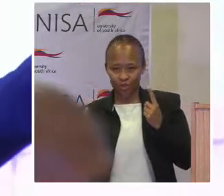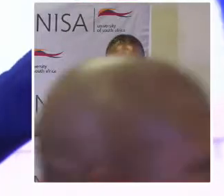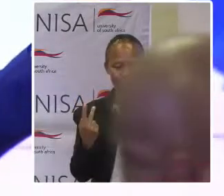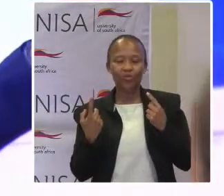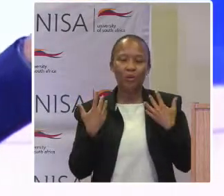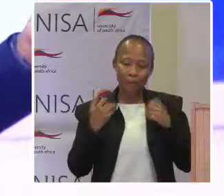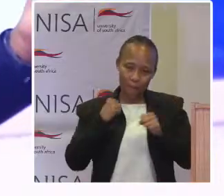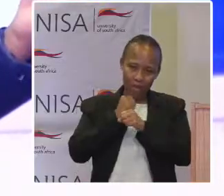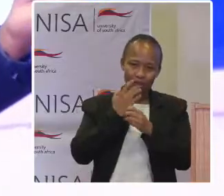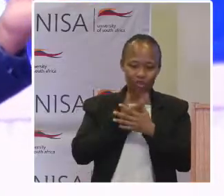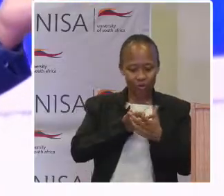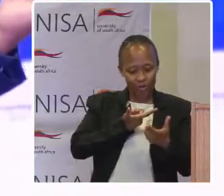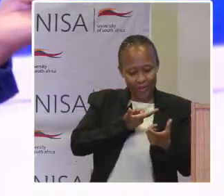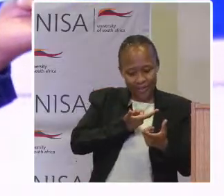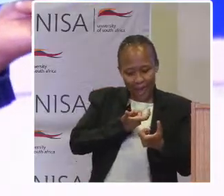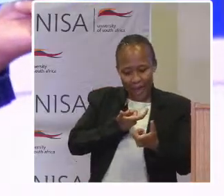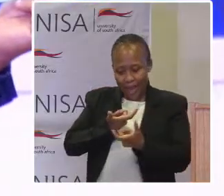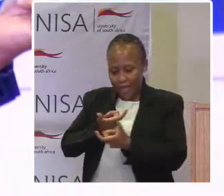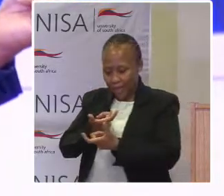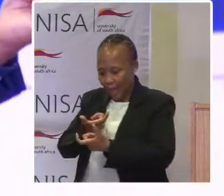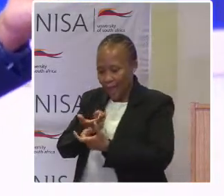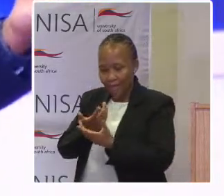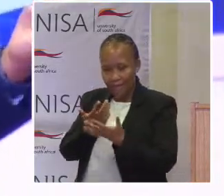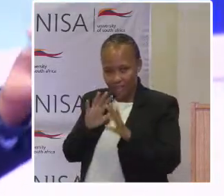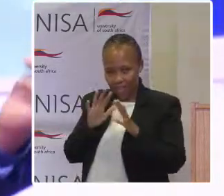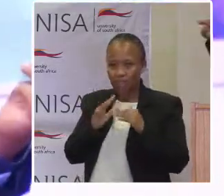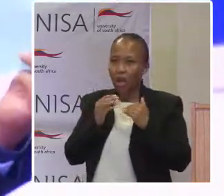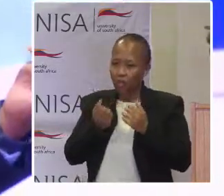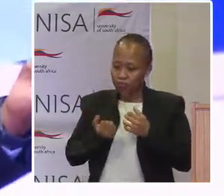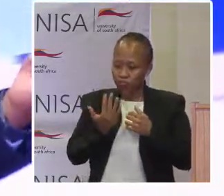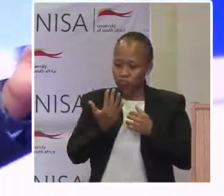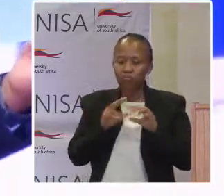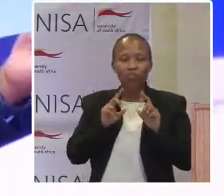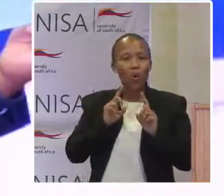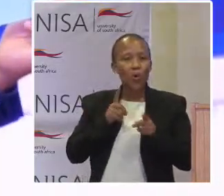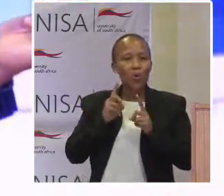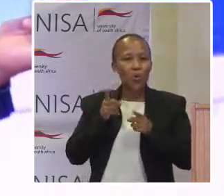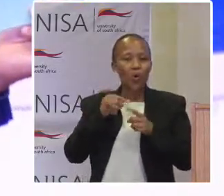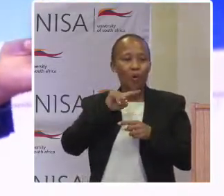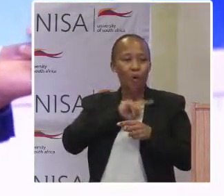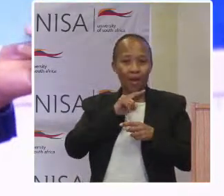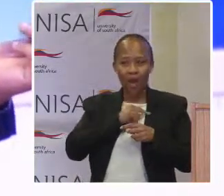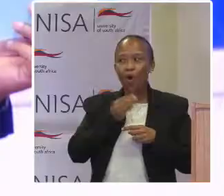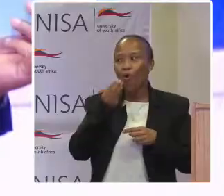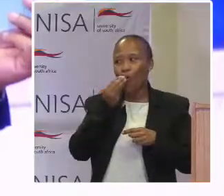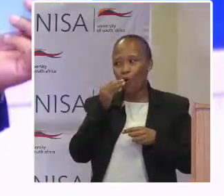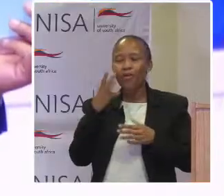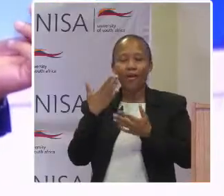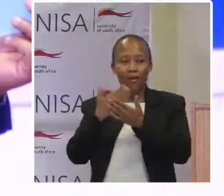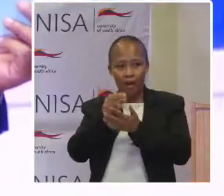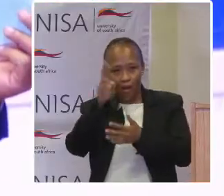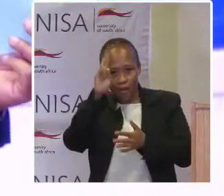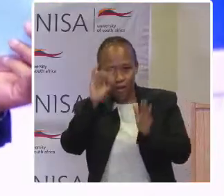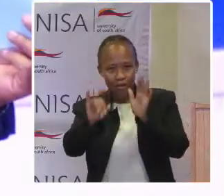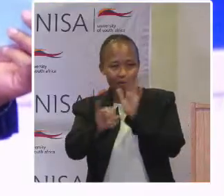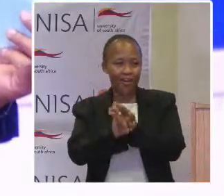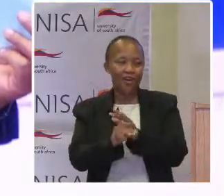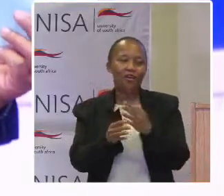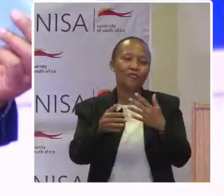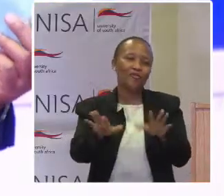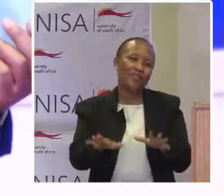us your inputs so that the chefing dish there will recognize you. You see, as you scan, it takes your